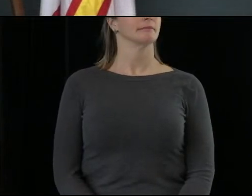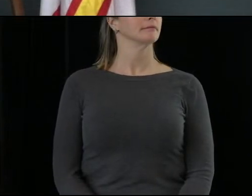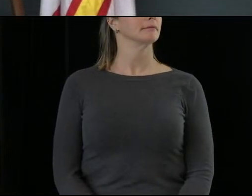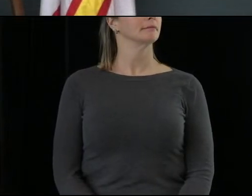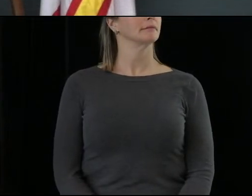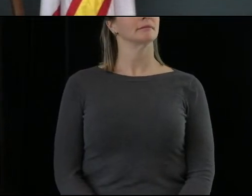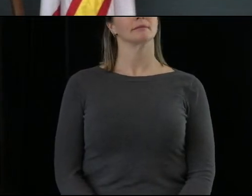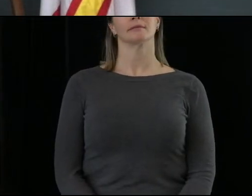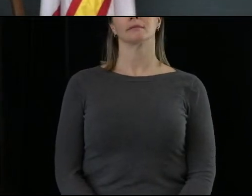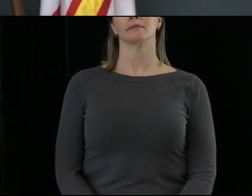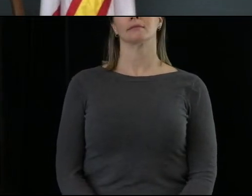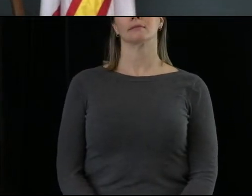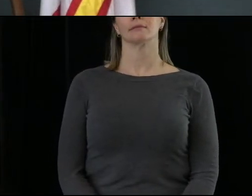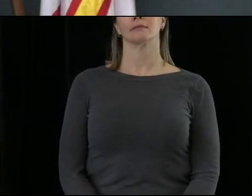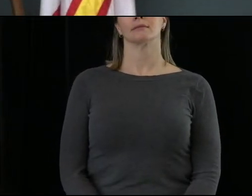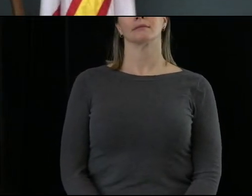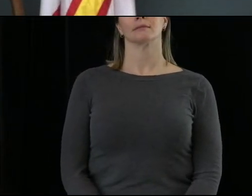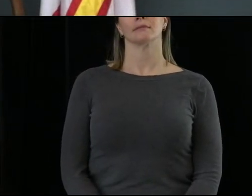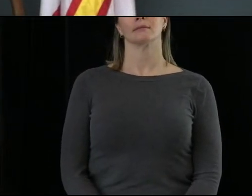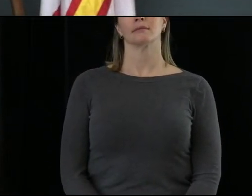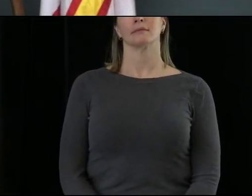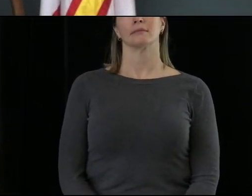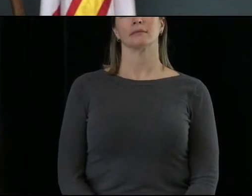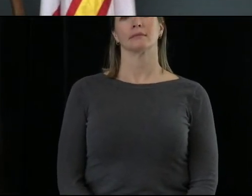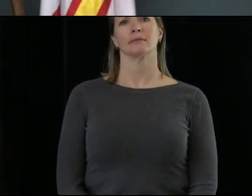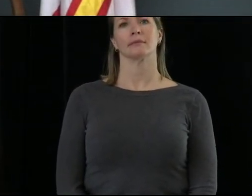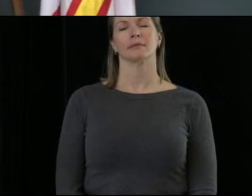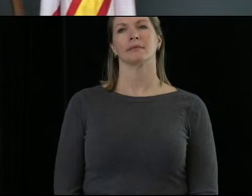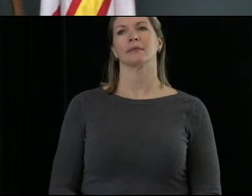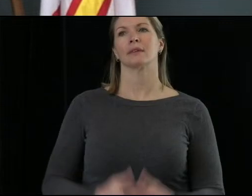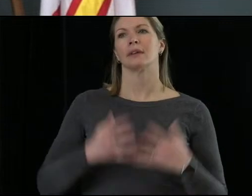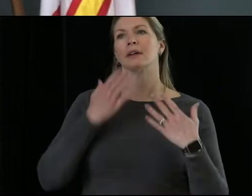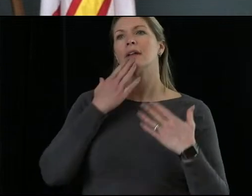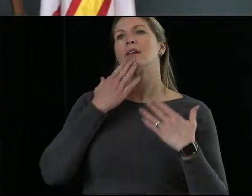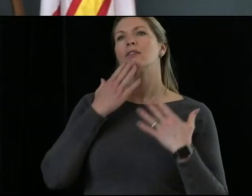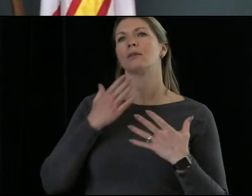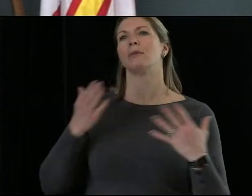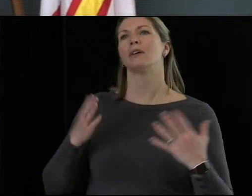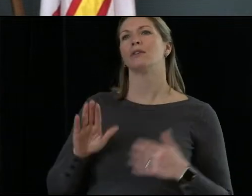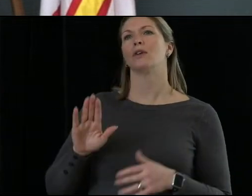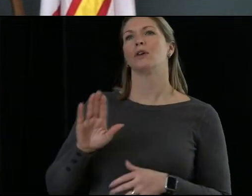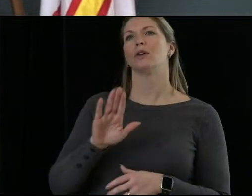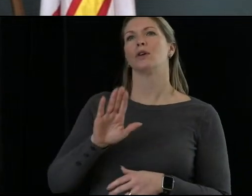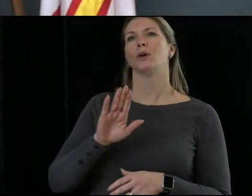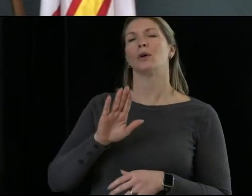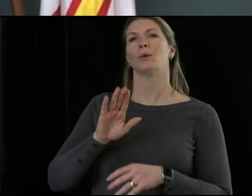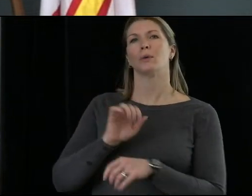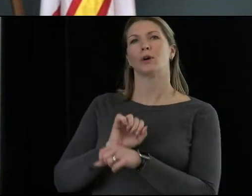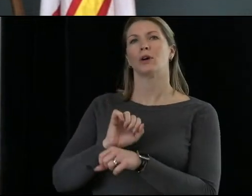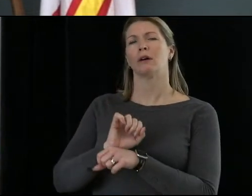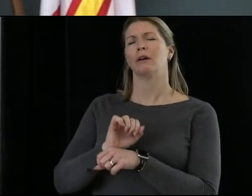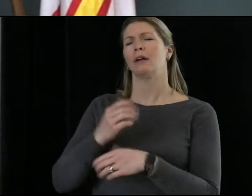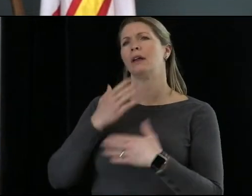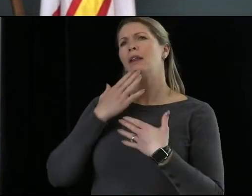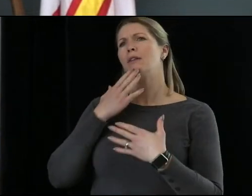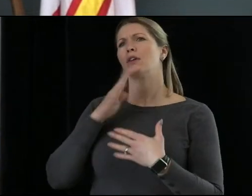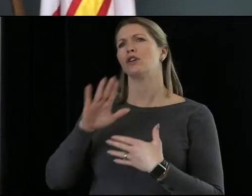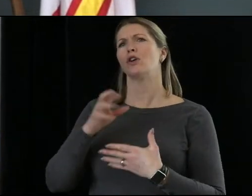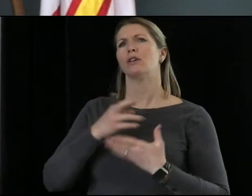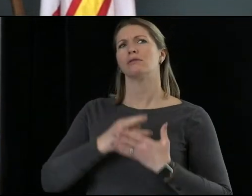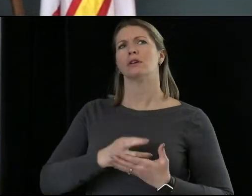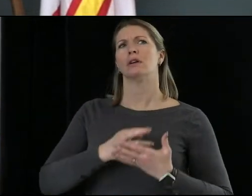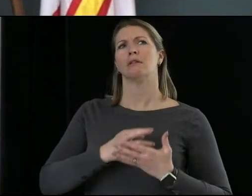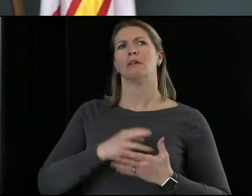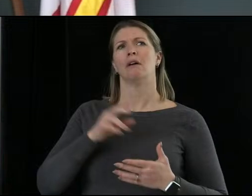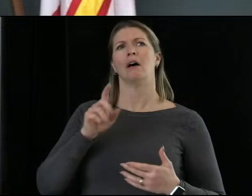Thank you very much for your insight into the work you do. We're so thankful to have those resources, and I do have to